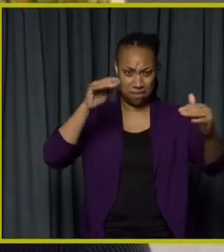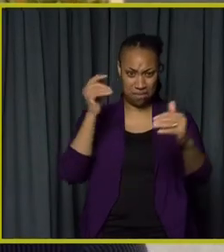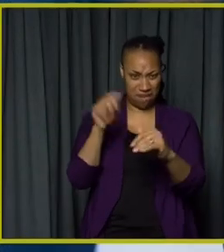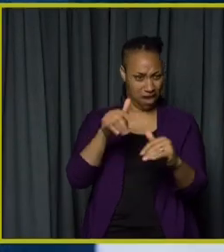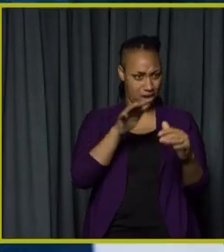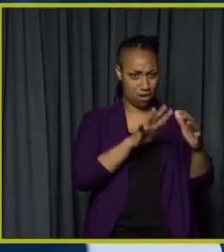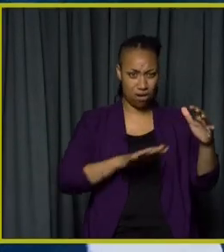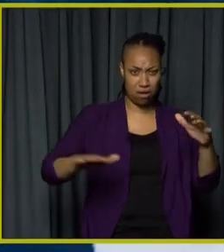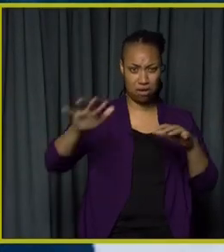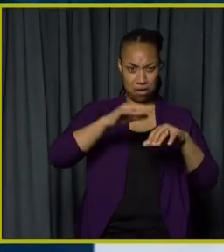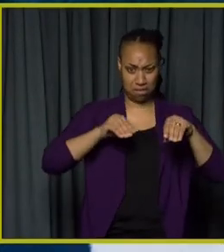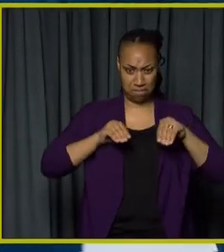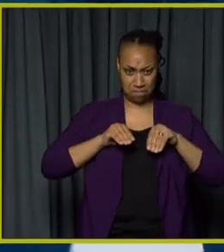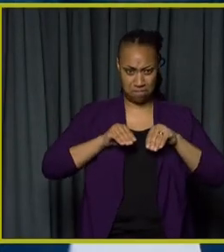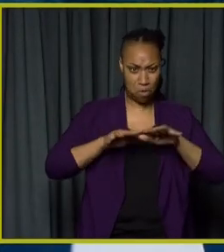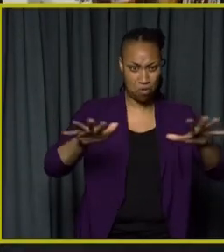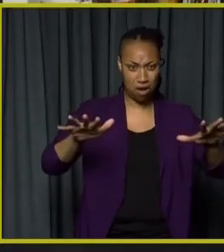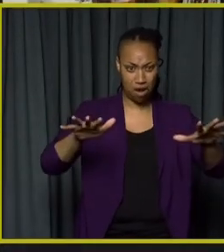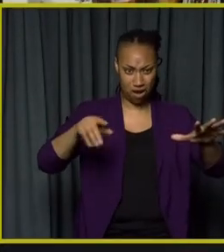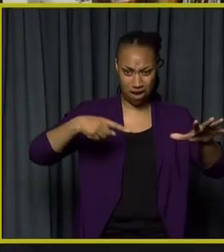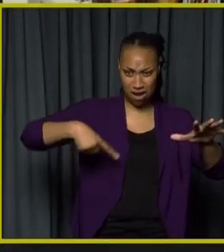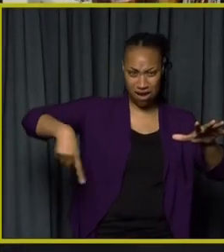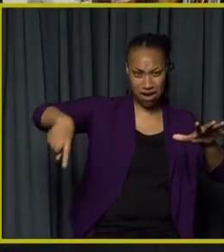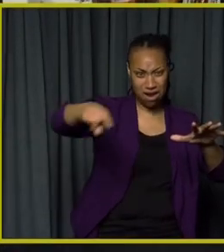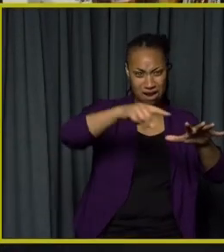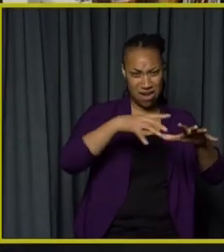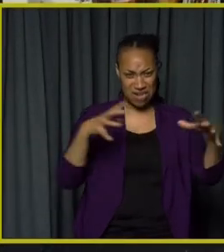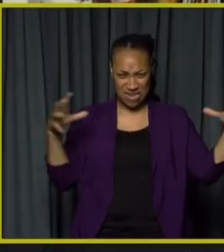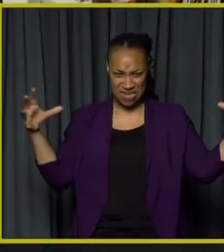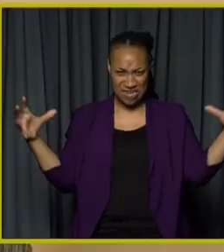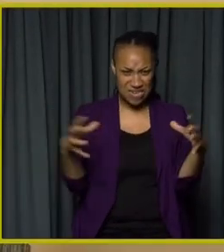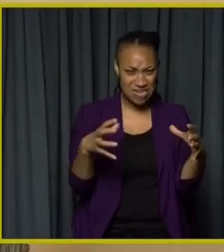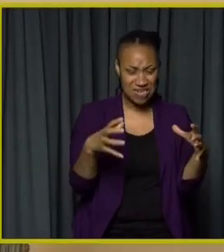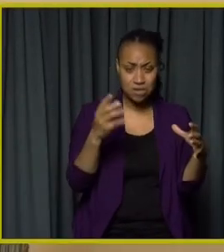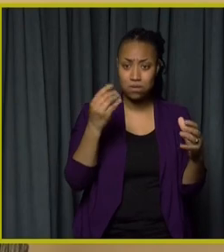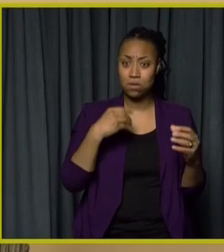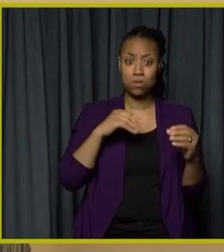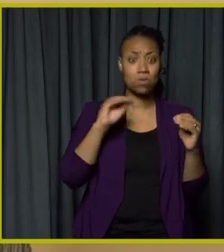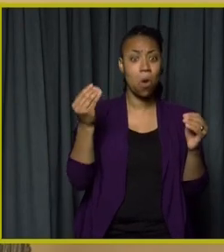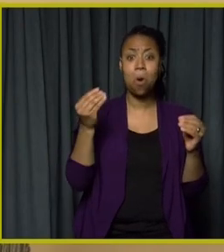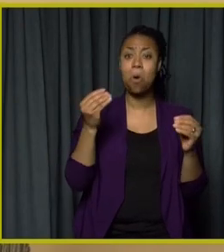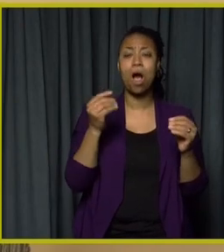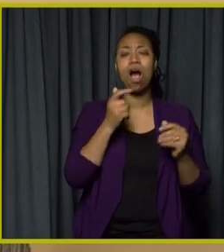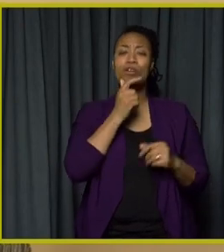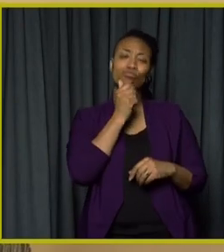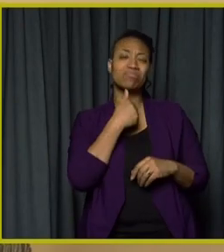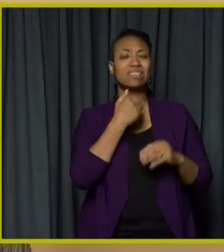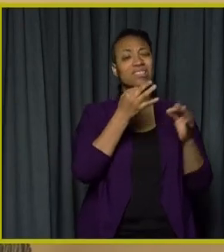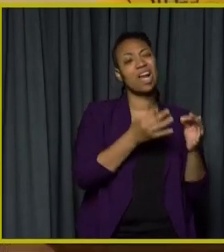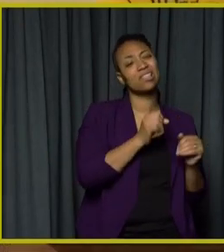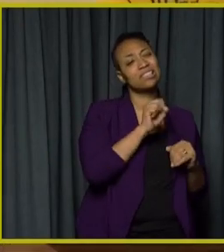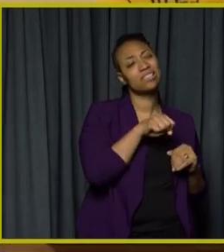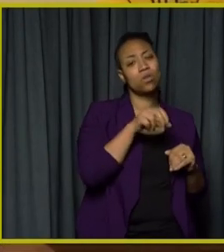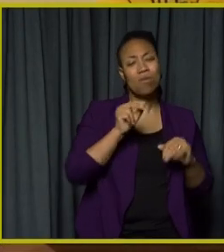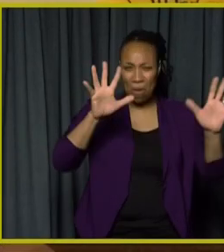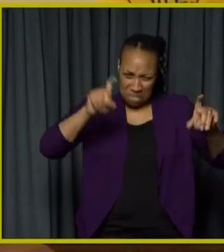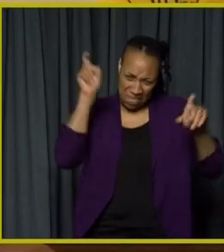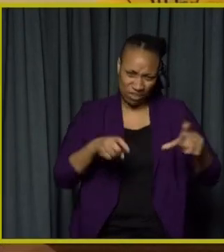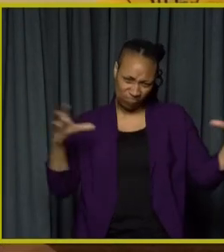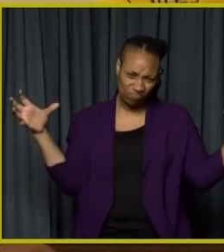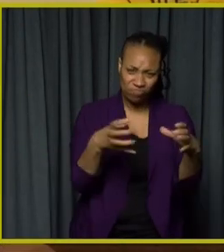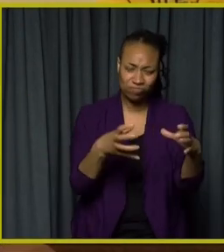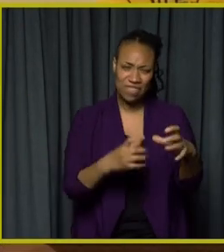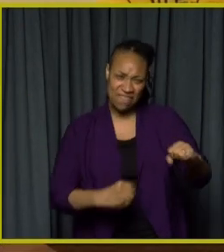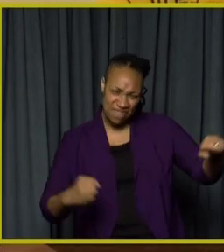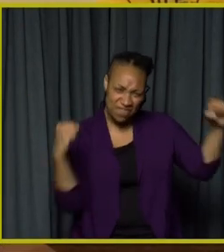nationalism. Our backs are against the wall. We've got no choice but to push. Langston Hughes spoke for us. Oh, yes.